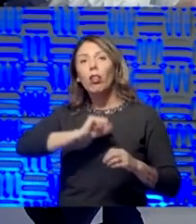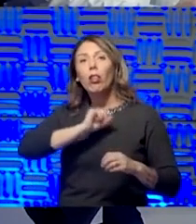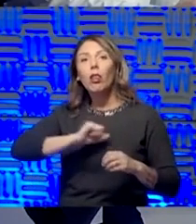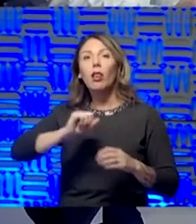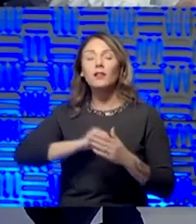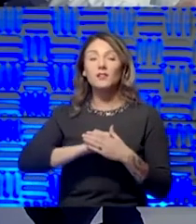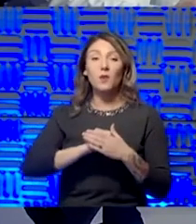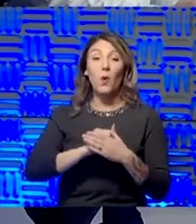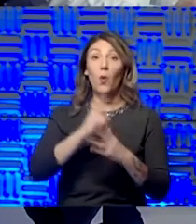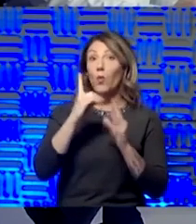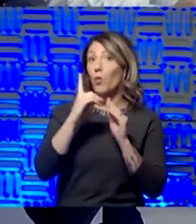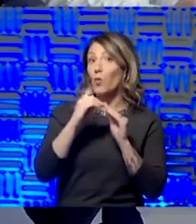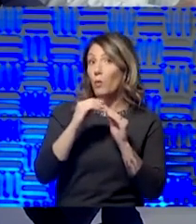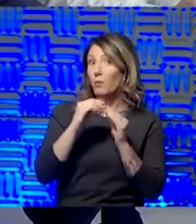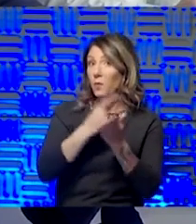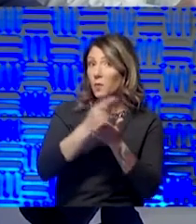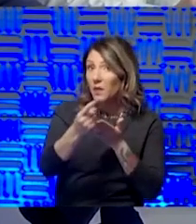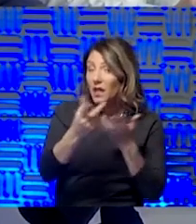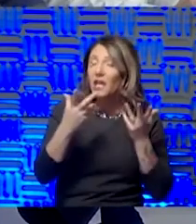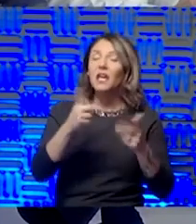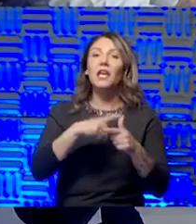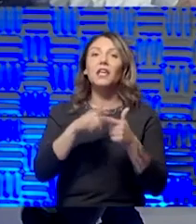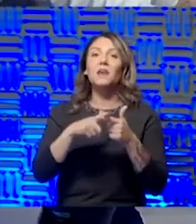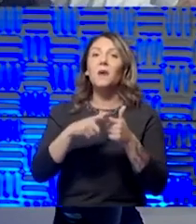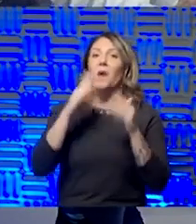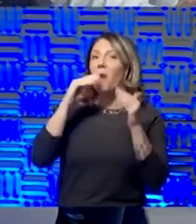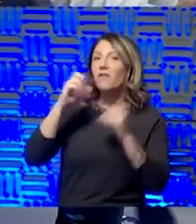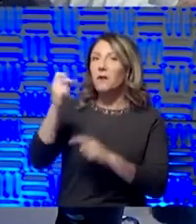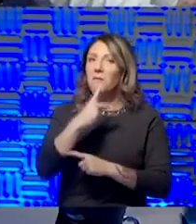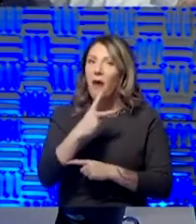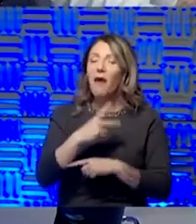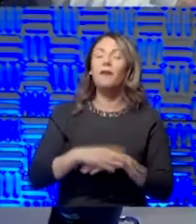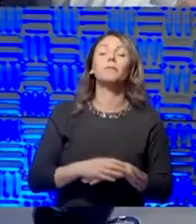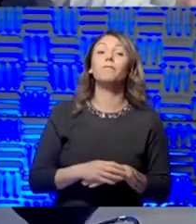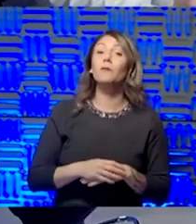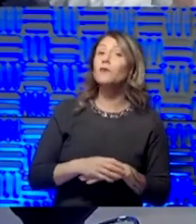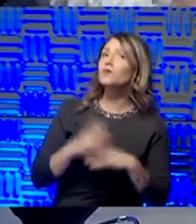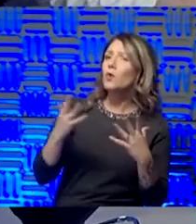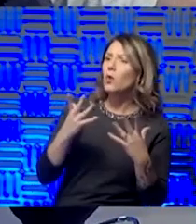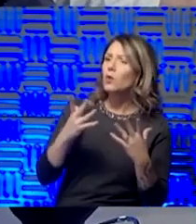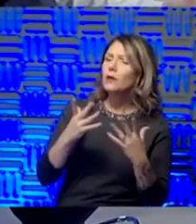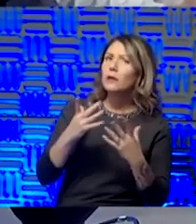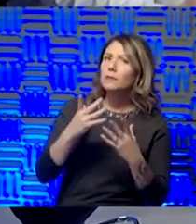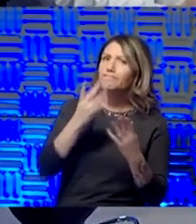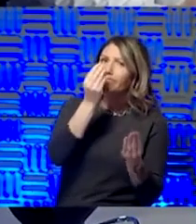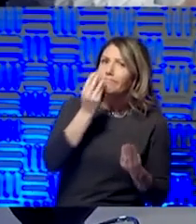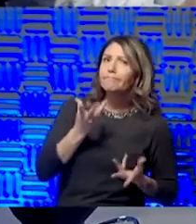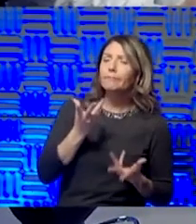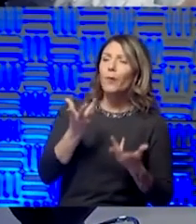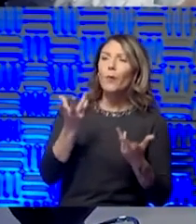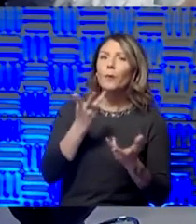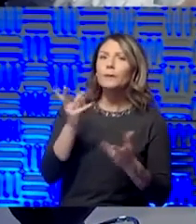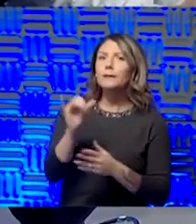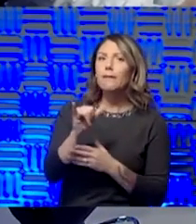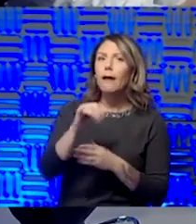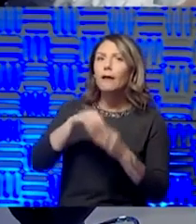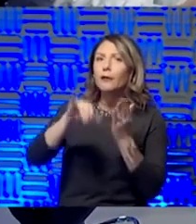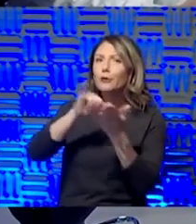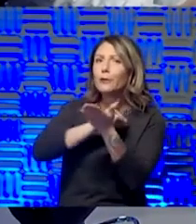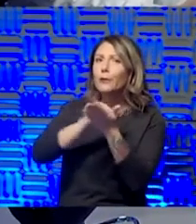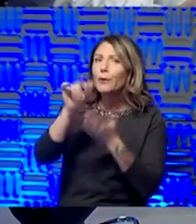negative test, hopefully I'll be back there. Well, we hope so too. Yeah. Tell us a little bit, what was your sense, how was it like being in New York, and what did you